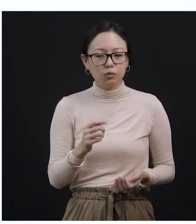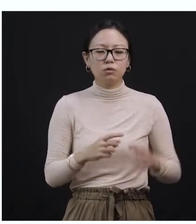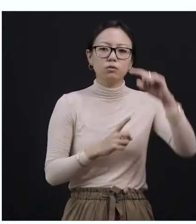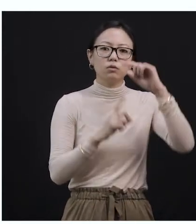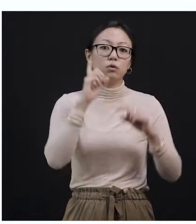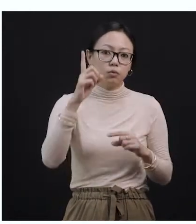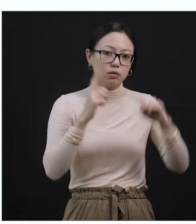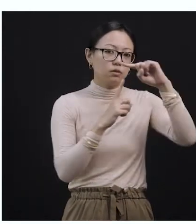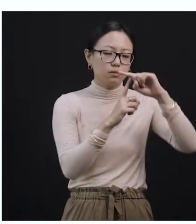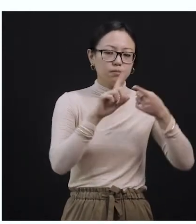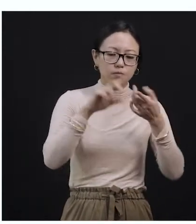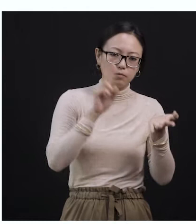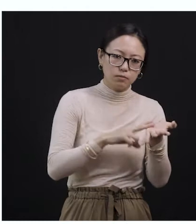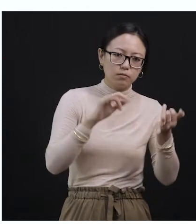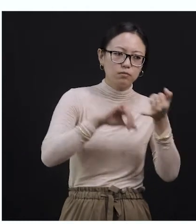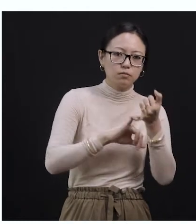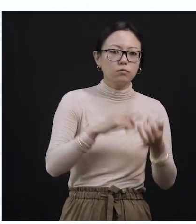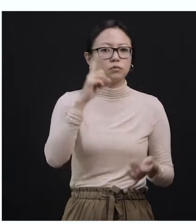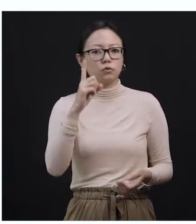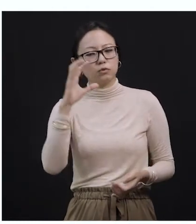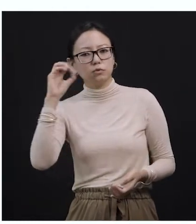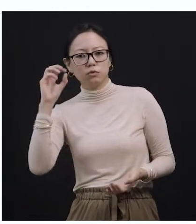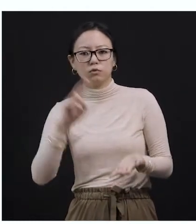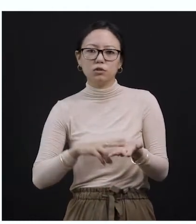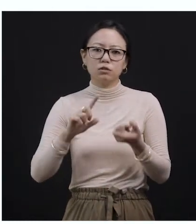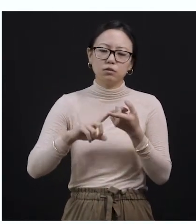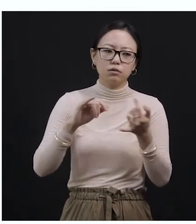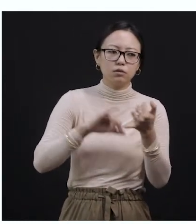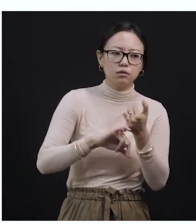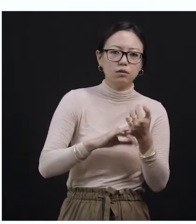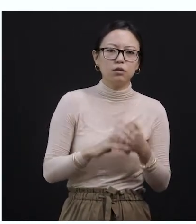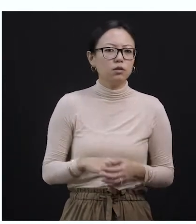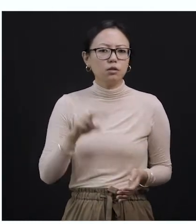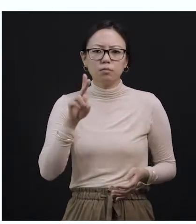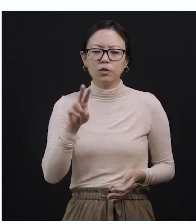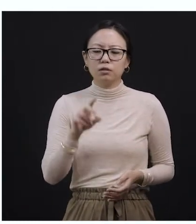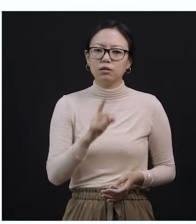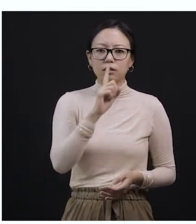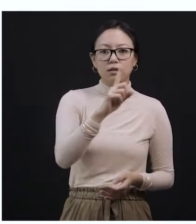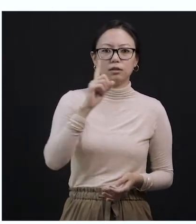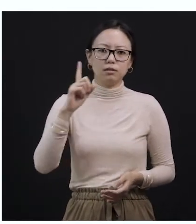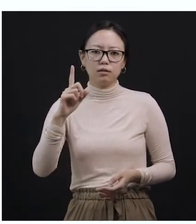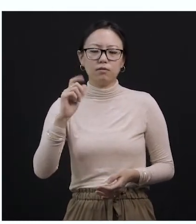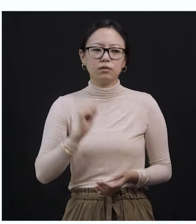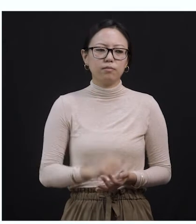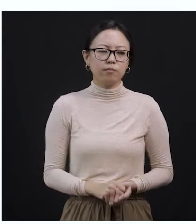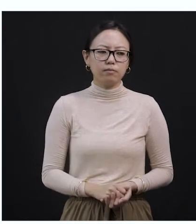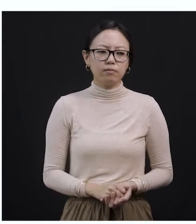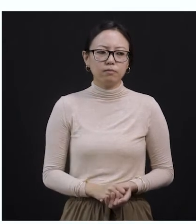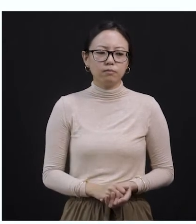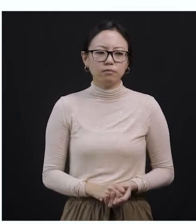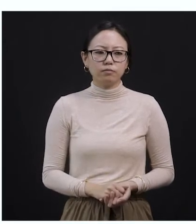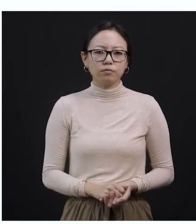tens and 1 ones, which is 11. So let's look at ones